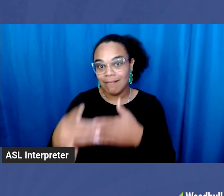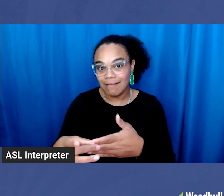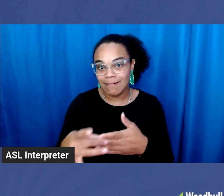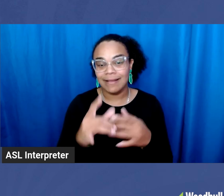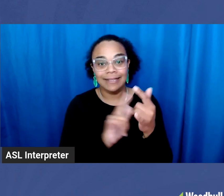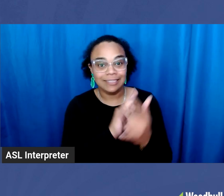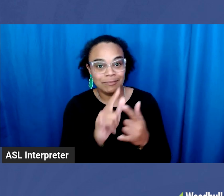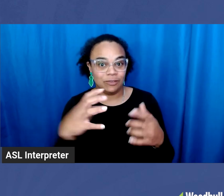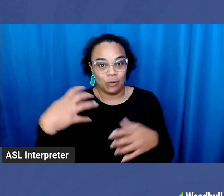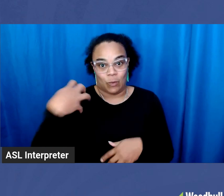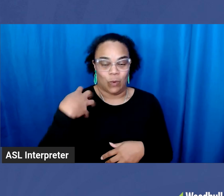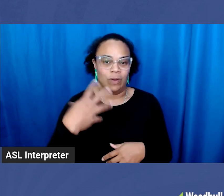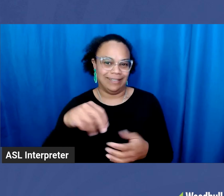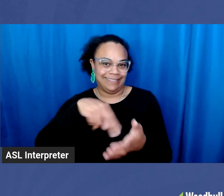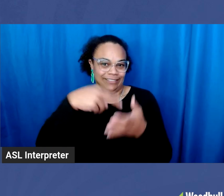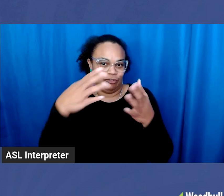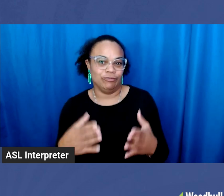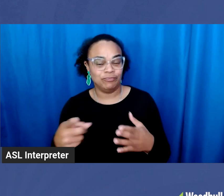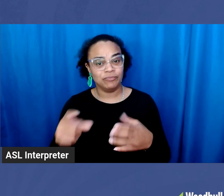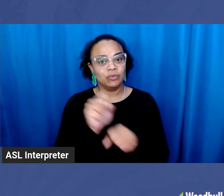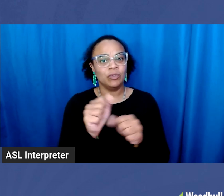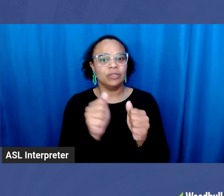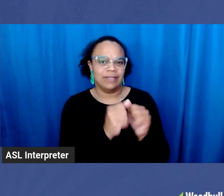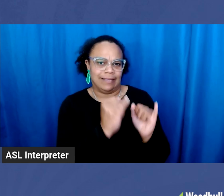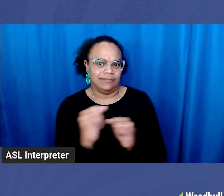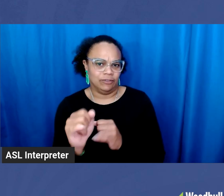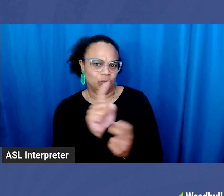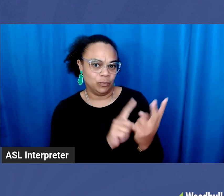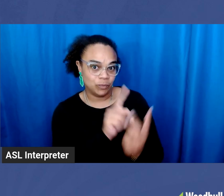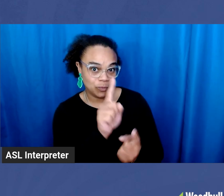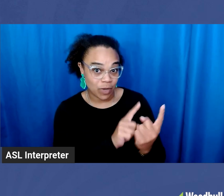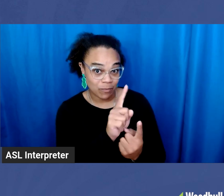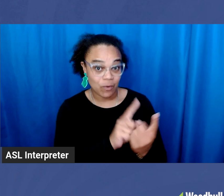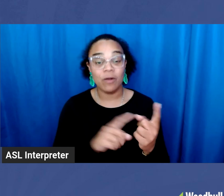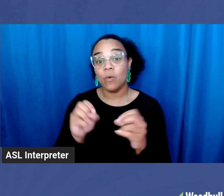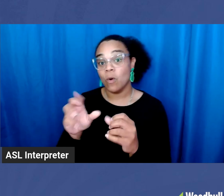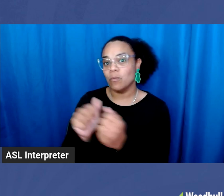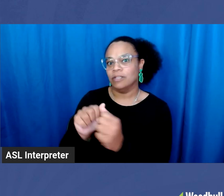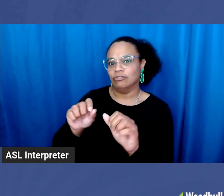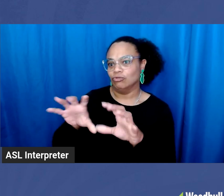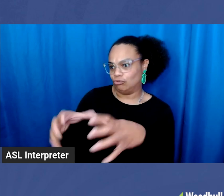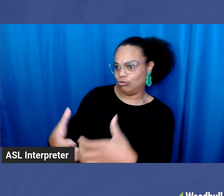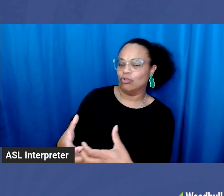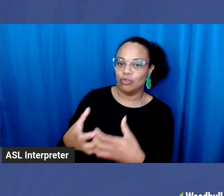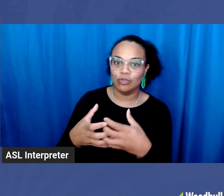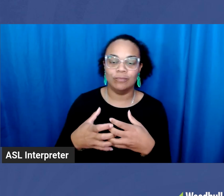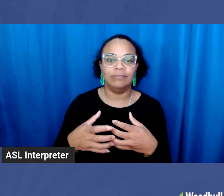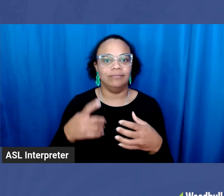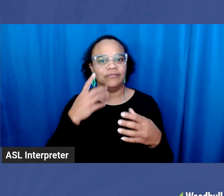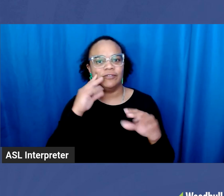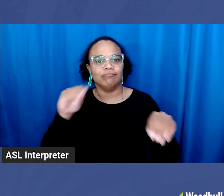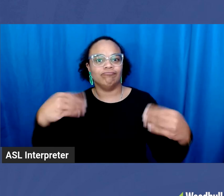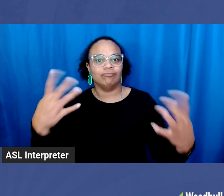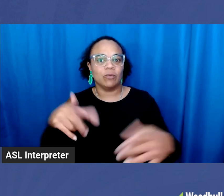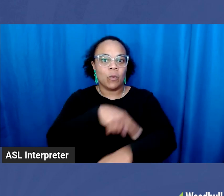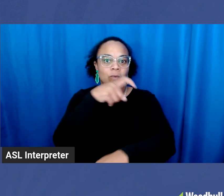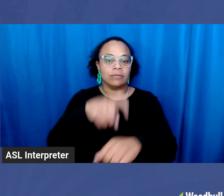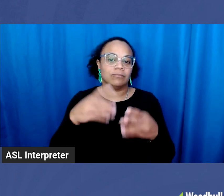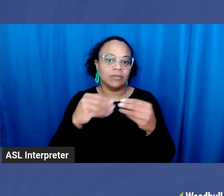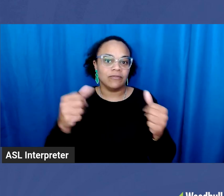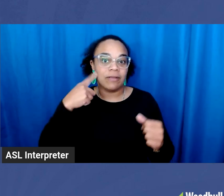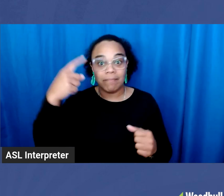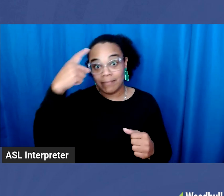dancer. Mari works with individuals one-on-one and in group settings on long-term solutions for mental health and overall